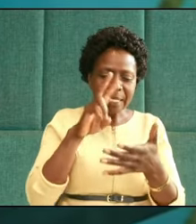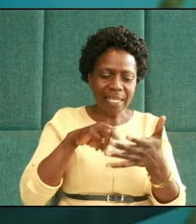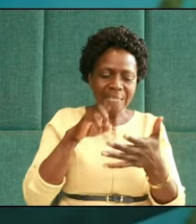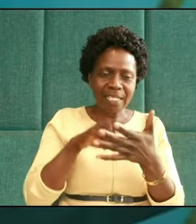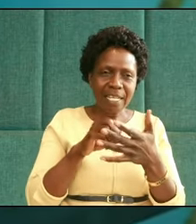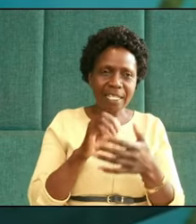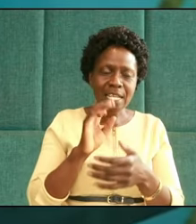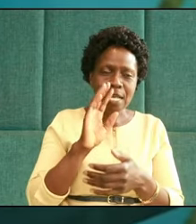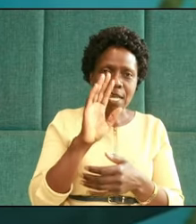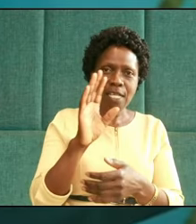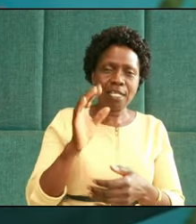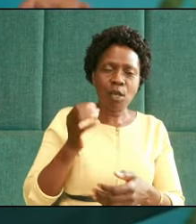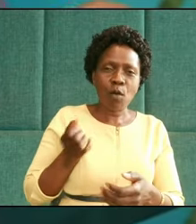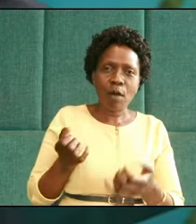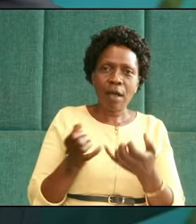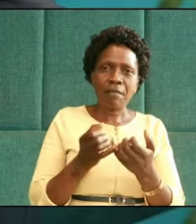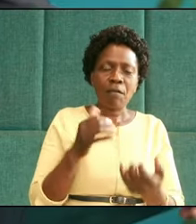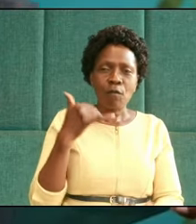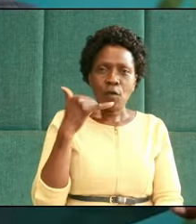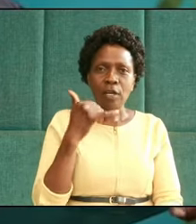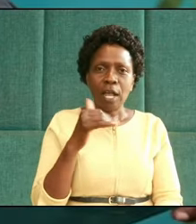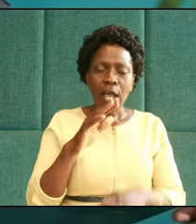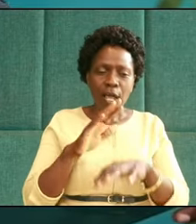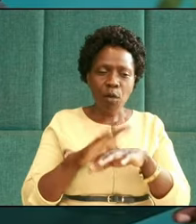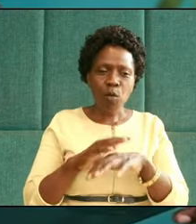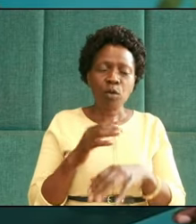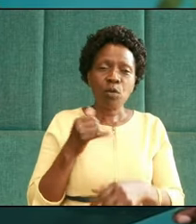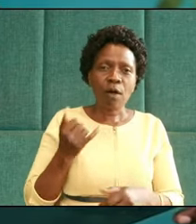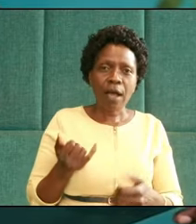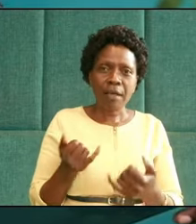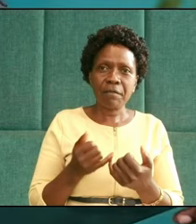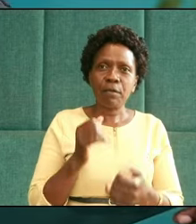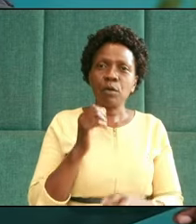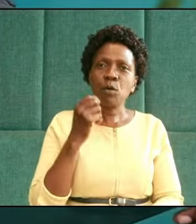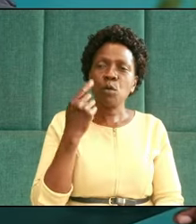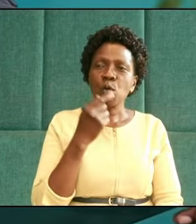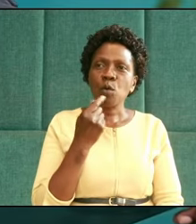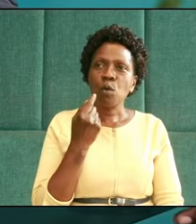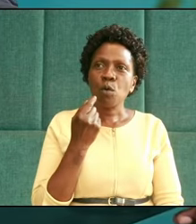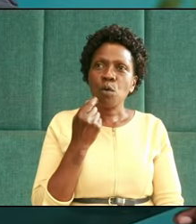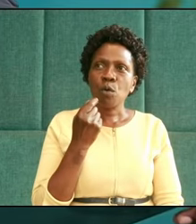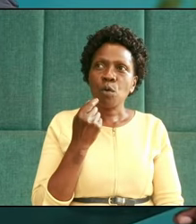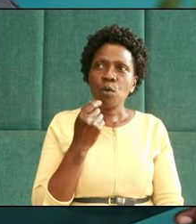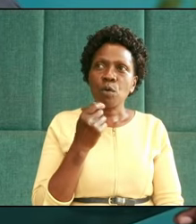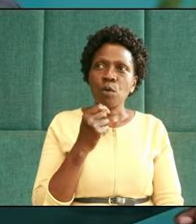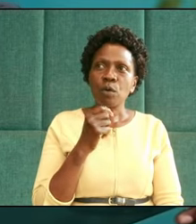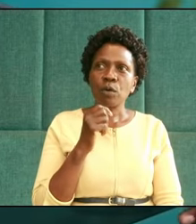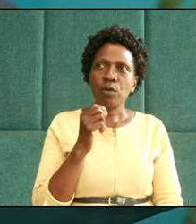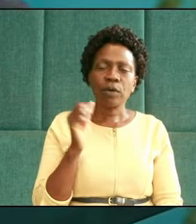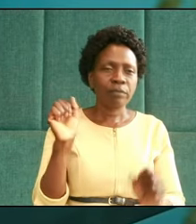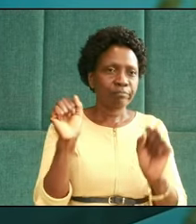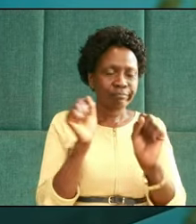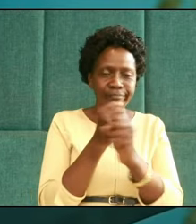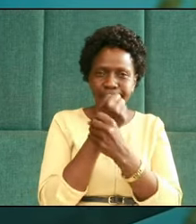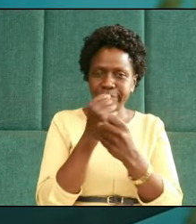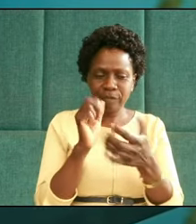A good wife is the one who does not inspect the husband's